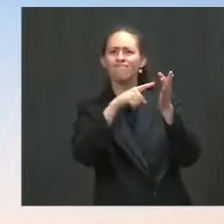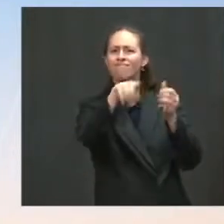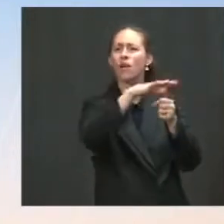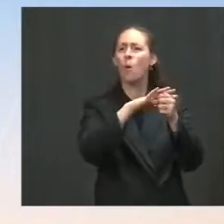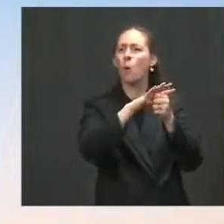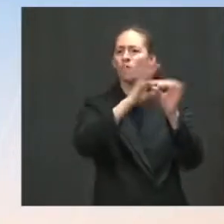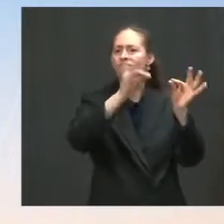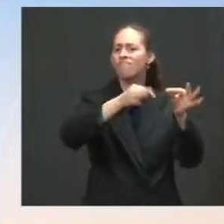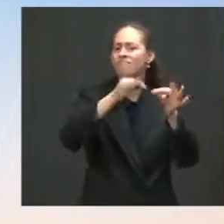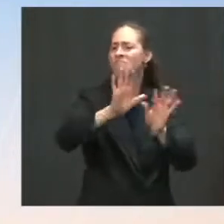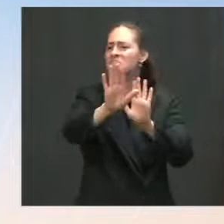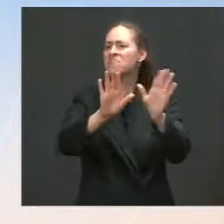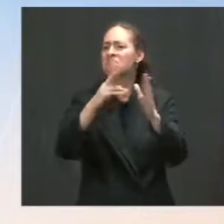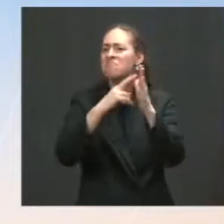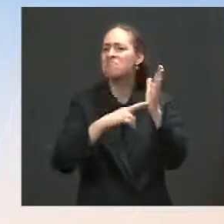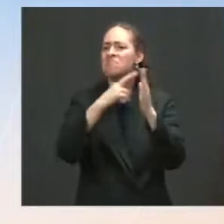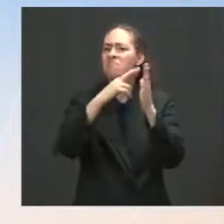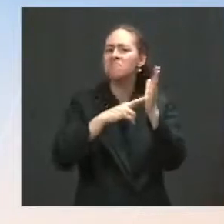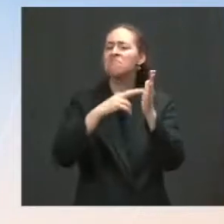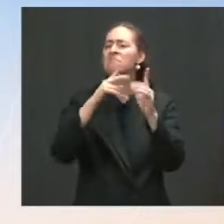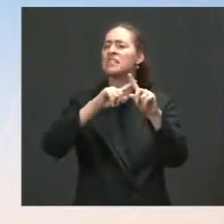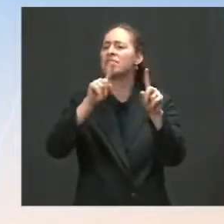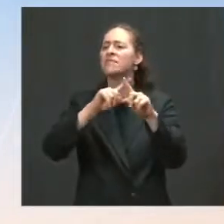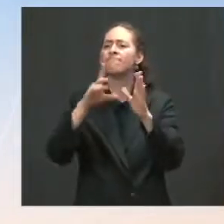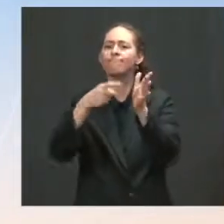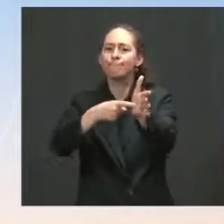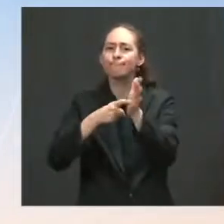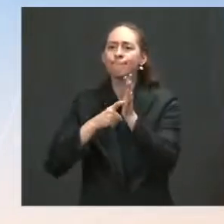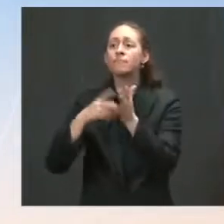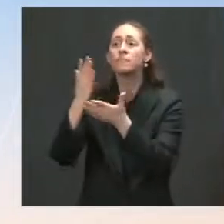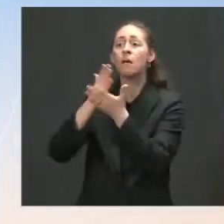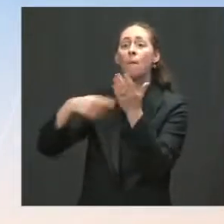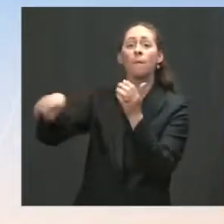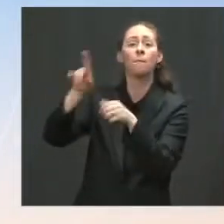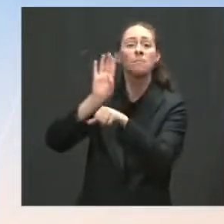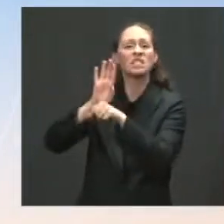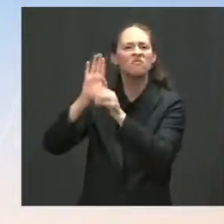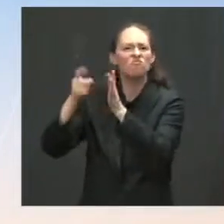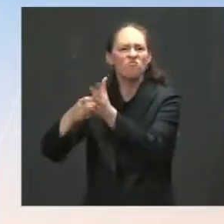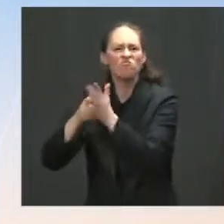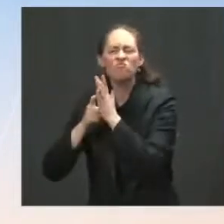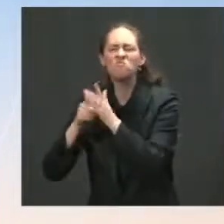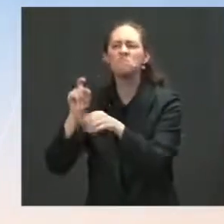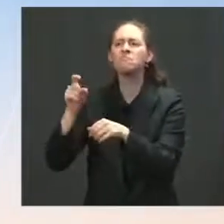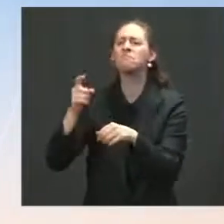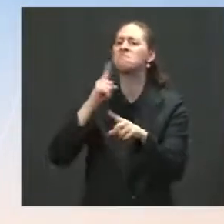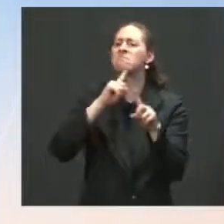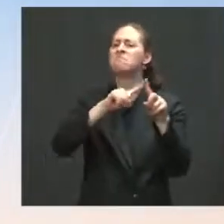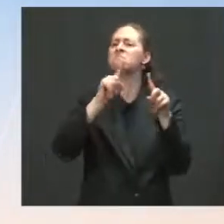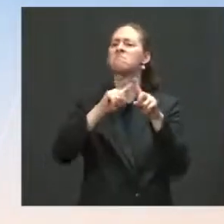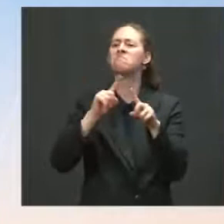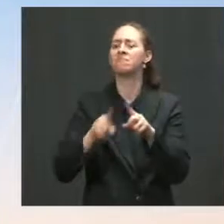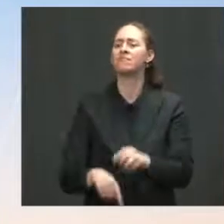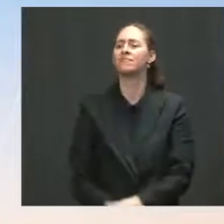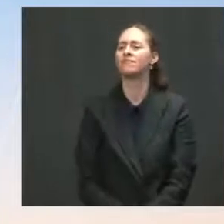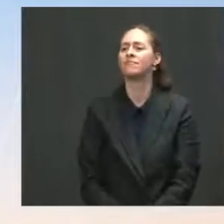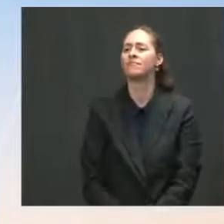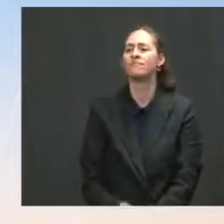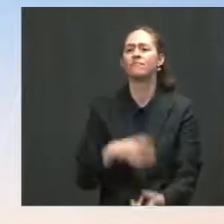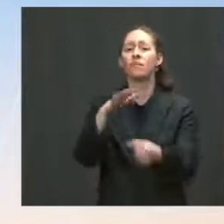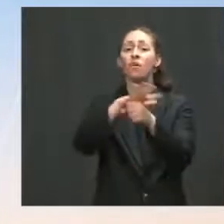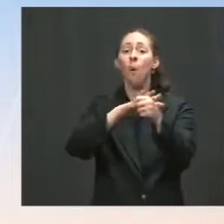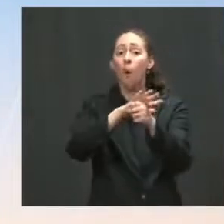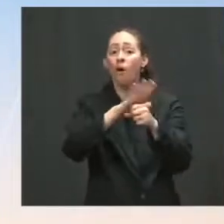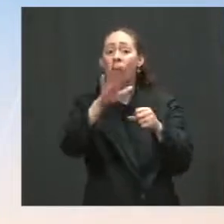will incentivize vaccinations, and we're encouraged and supportive of innovative steps at the local level. I just want to jump around. Go ahead to the back. Yeah,